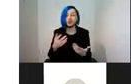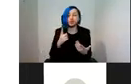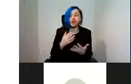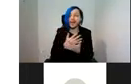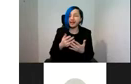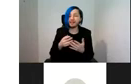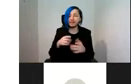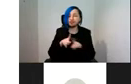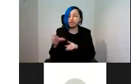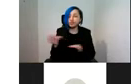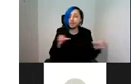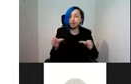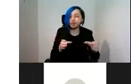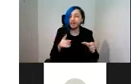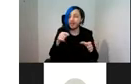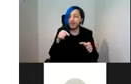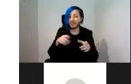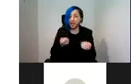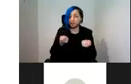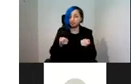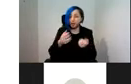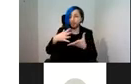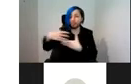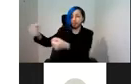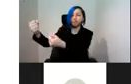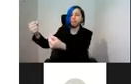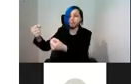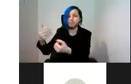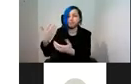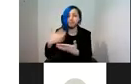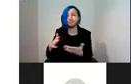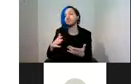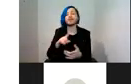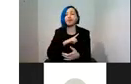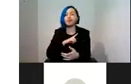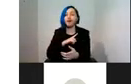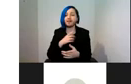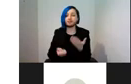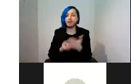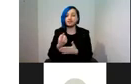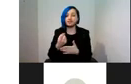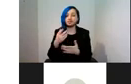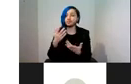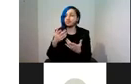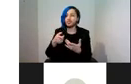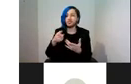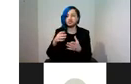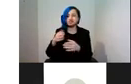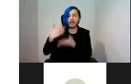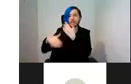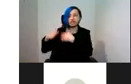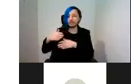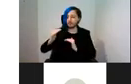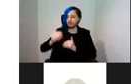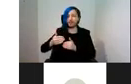really do have to think about that as institutions because they will end up being this kind of black hole almost of history because of how much